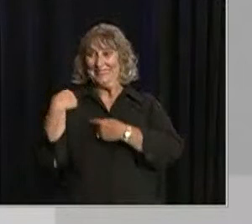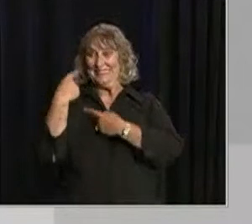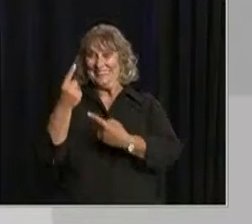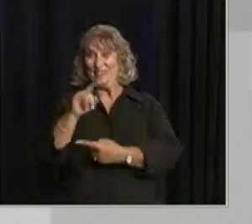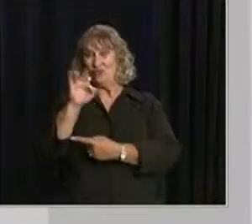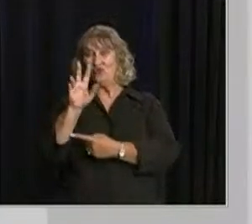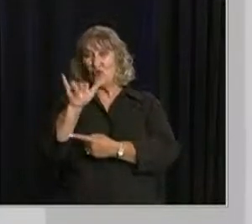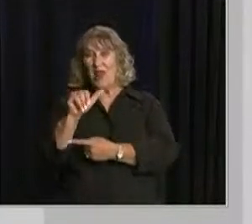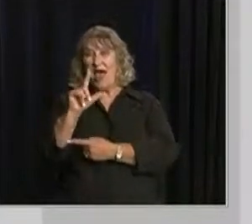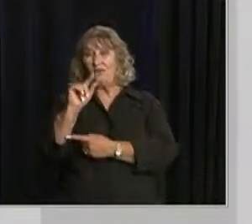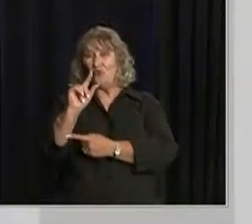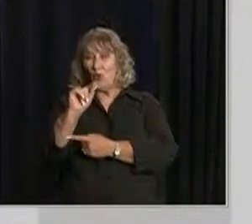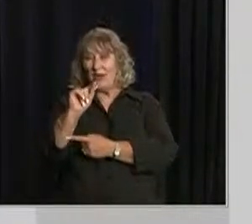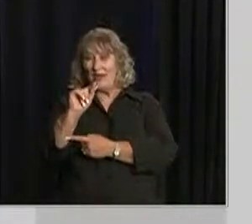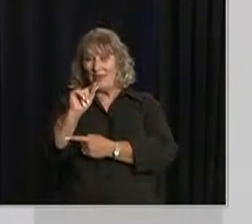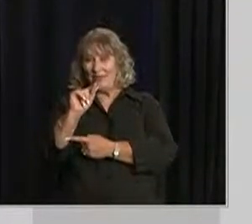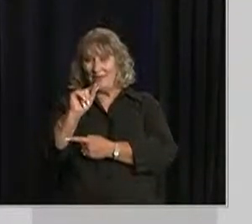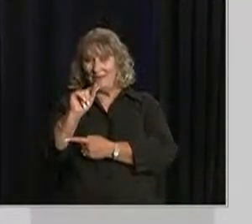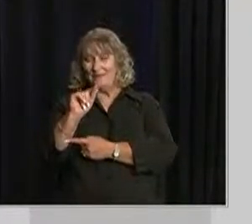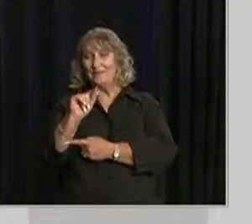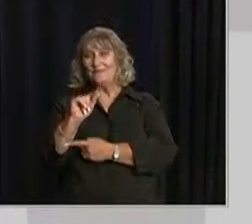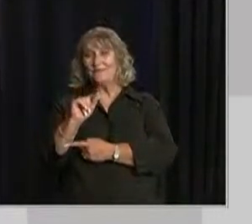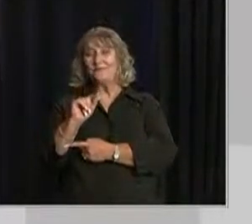20th, 21.